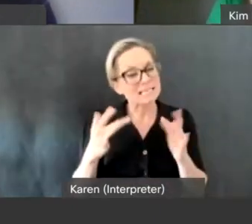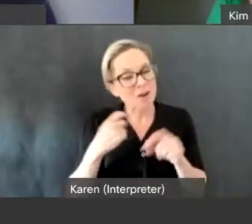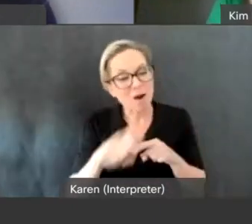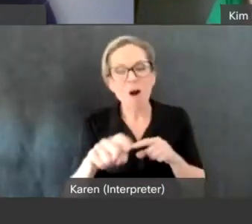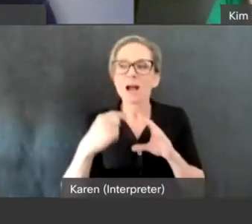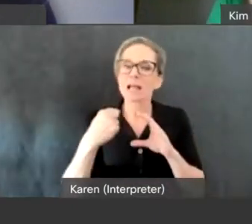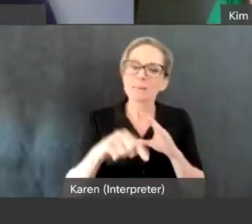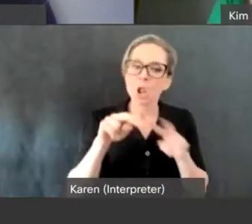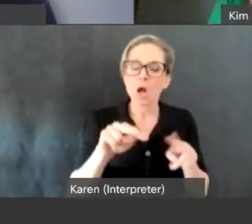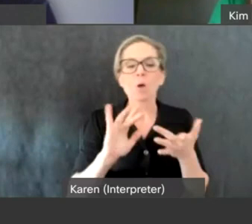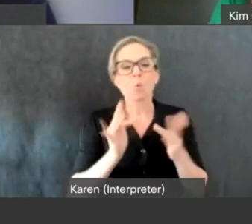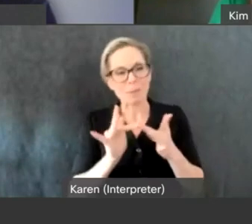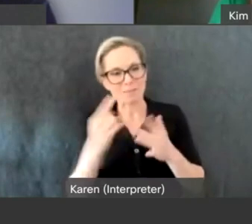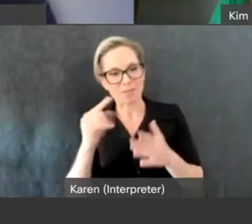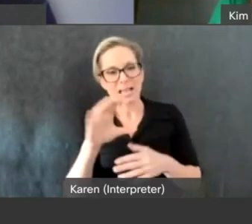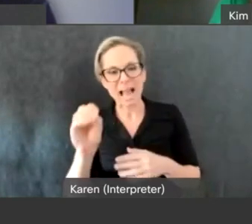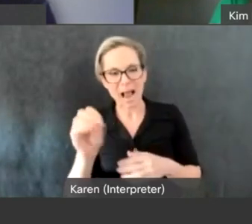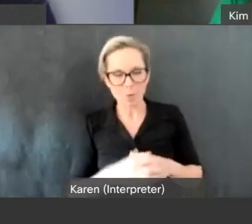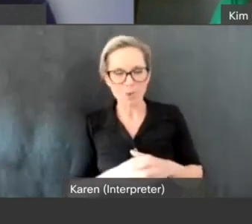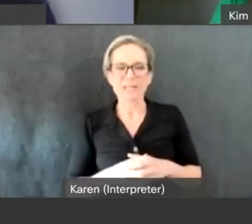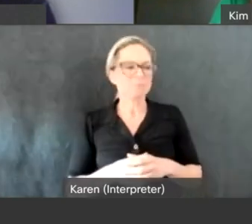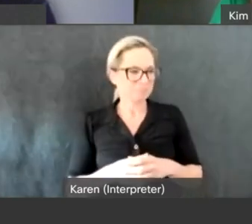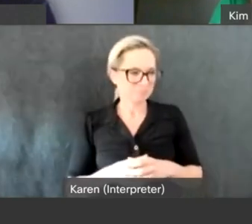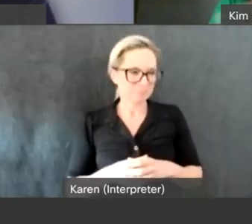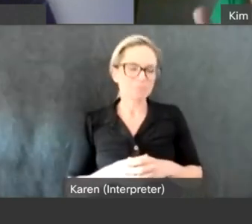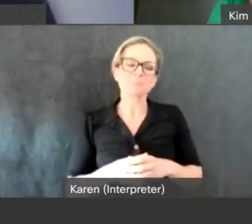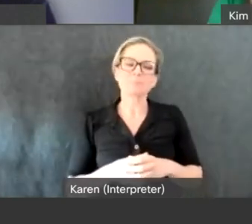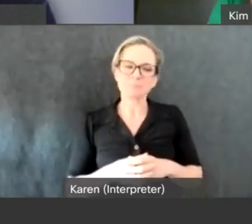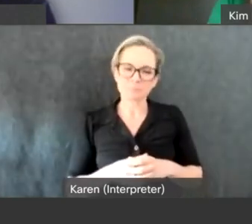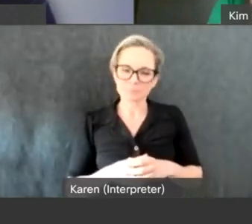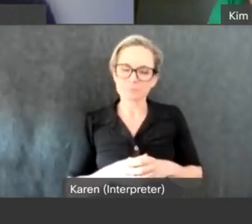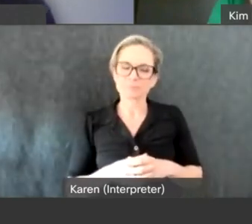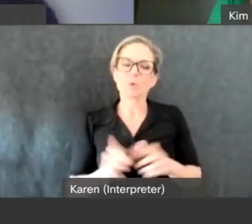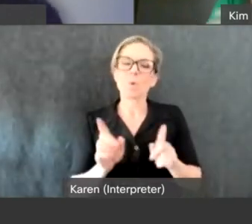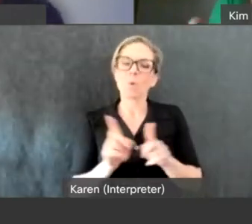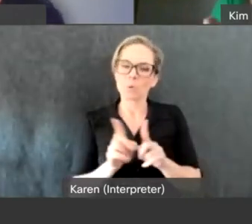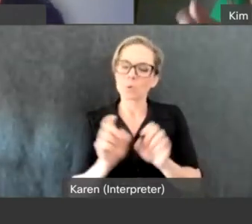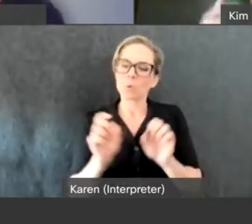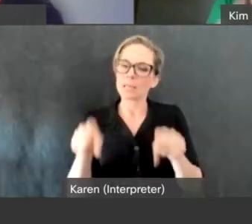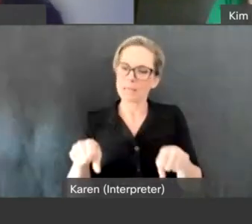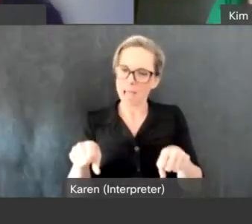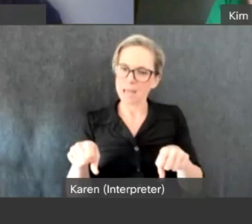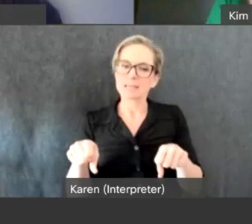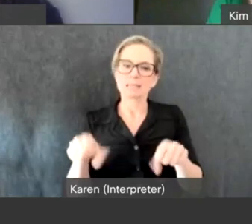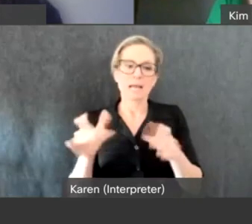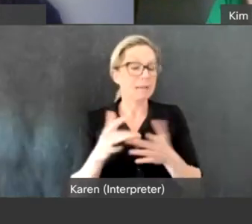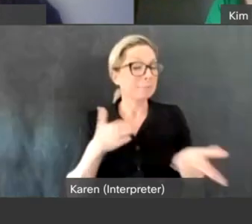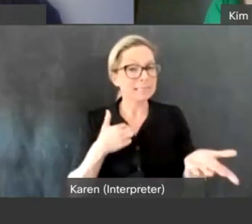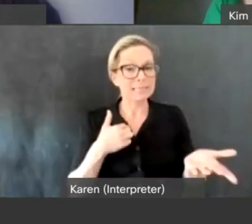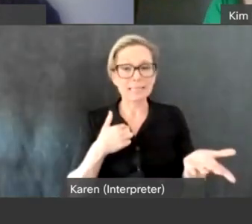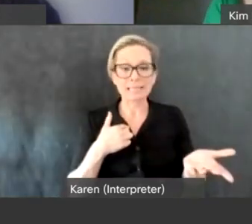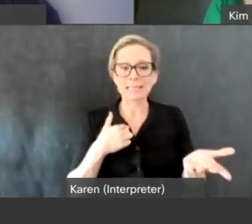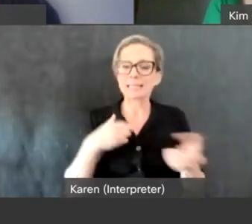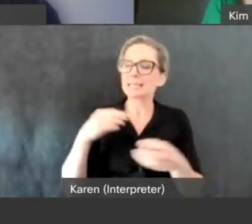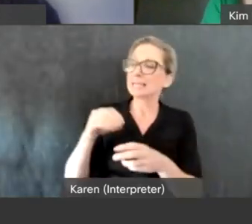call. You can visit the county's website. You know, you can also contact, you know, myself in the county